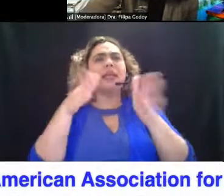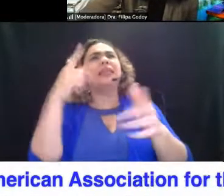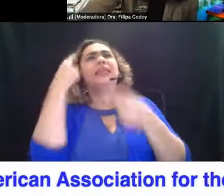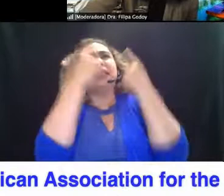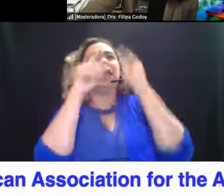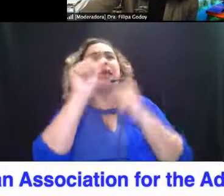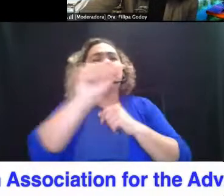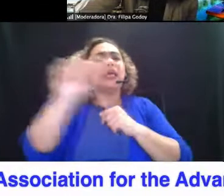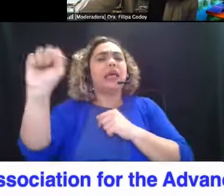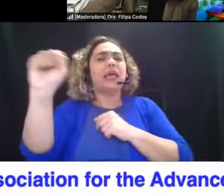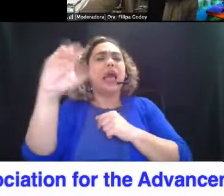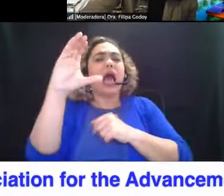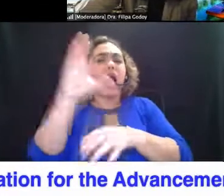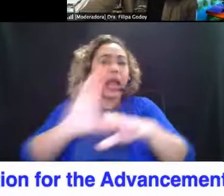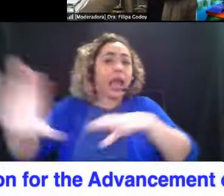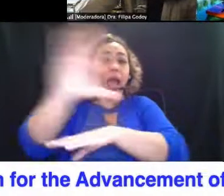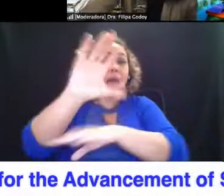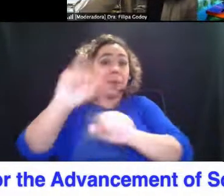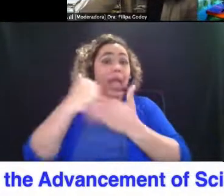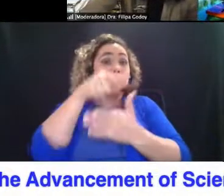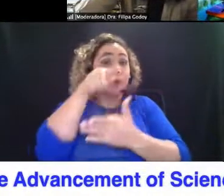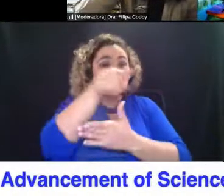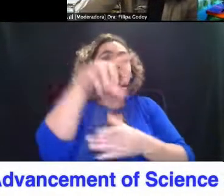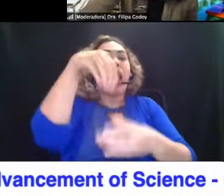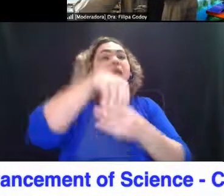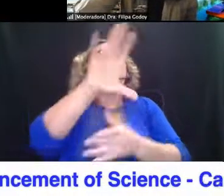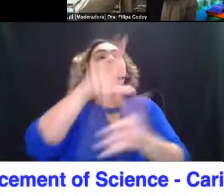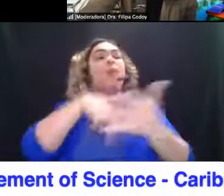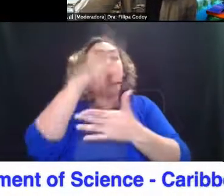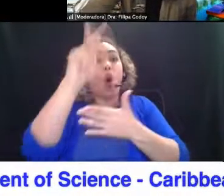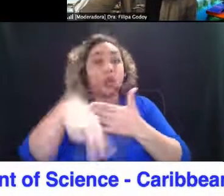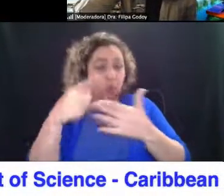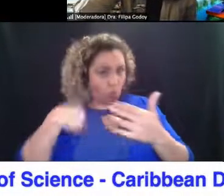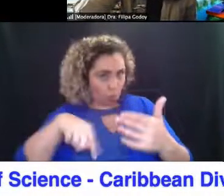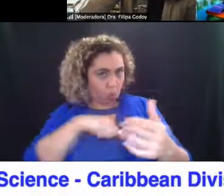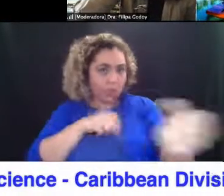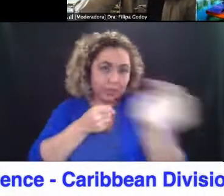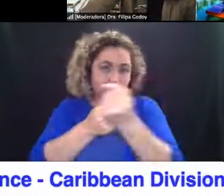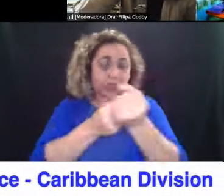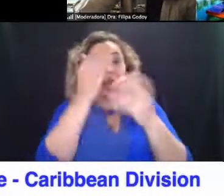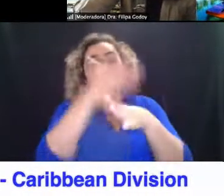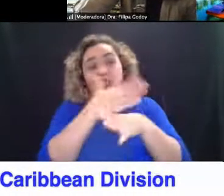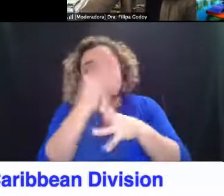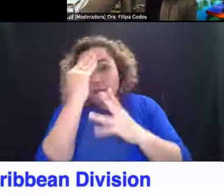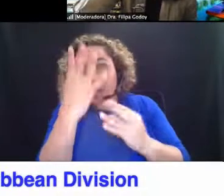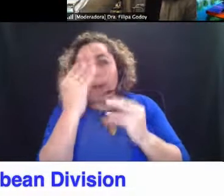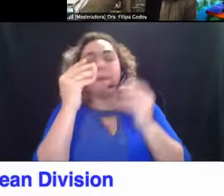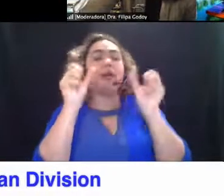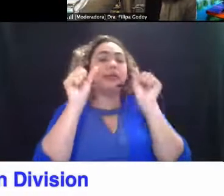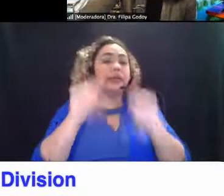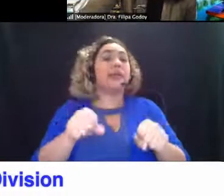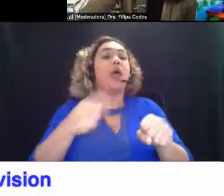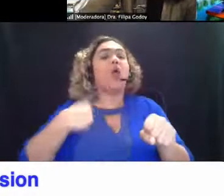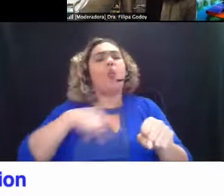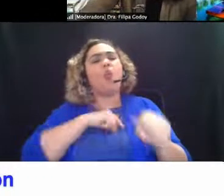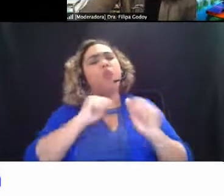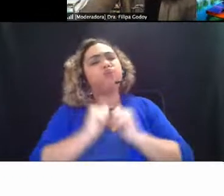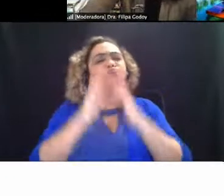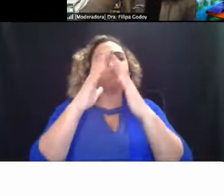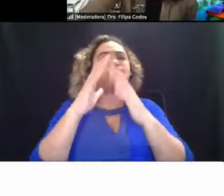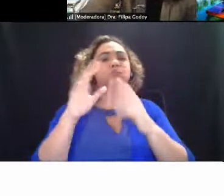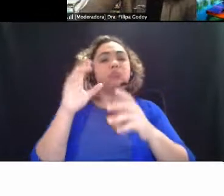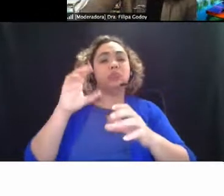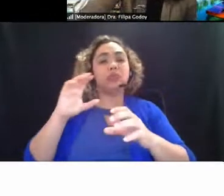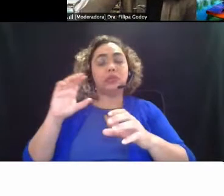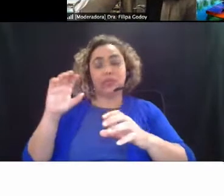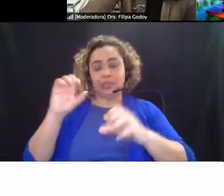AAAS Caribbean Division can help you in your projects. We can certainly share information, and we can create, the science cafes